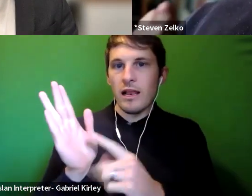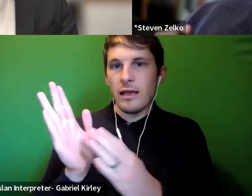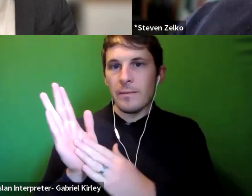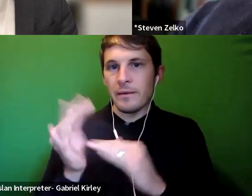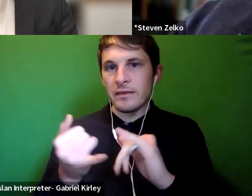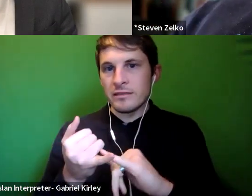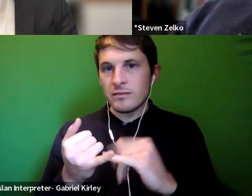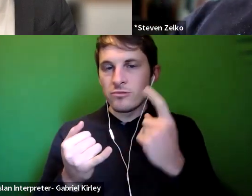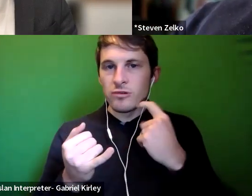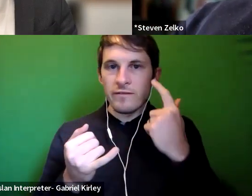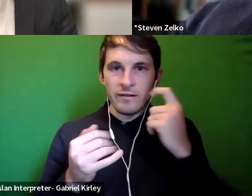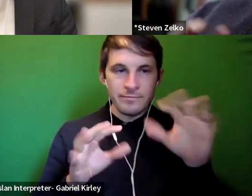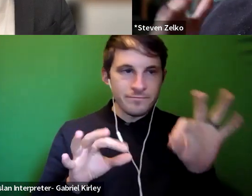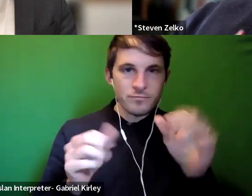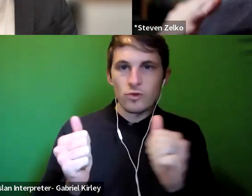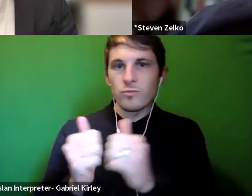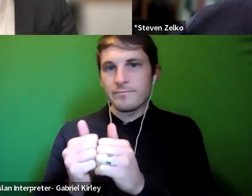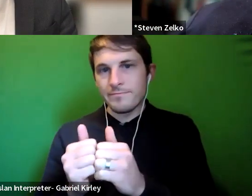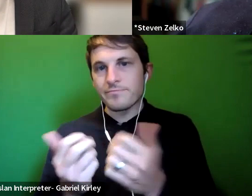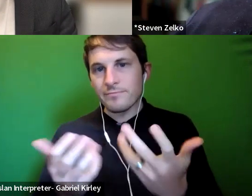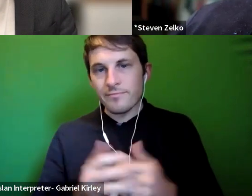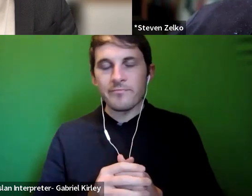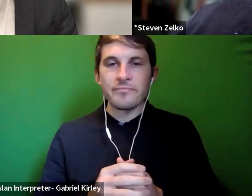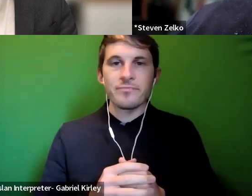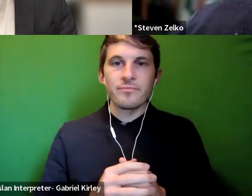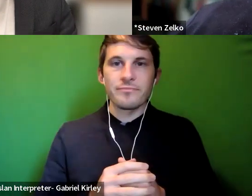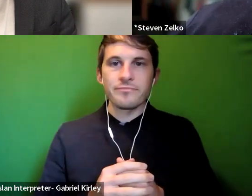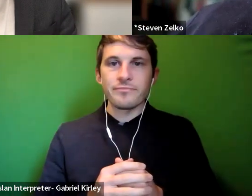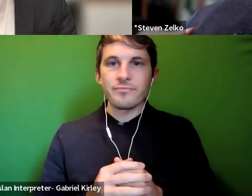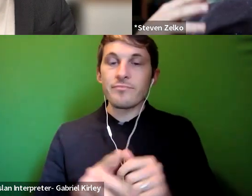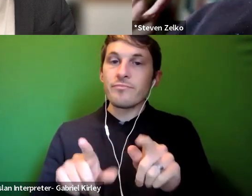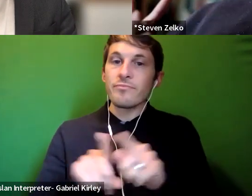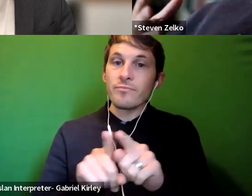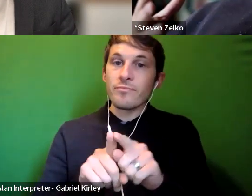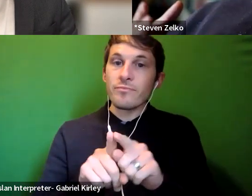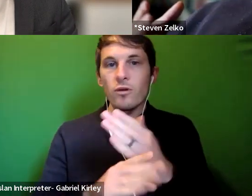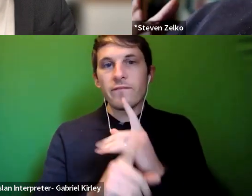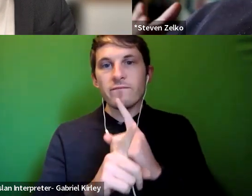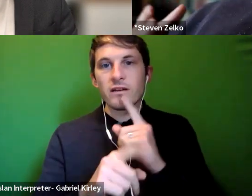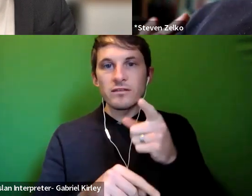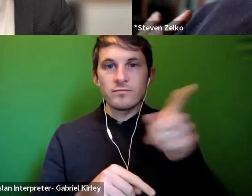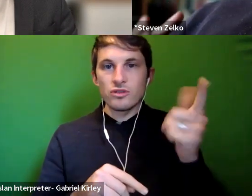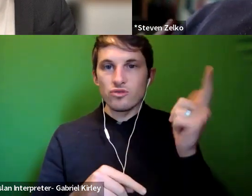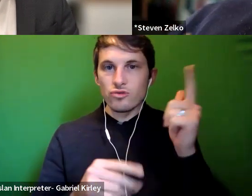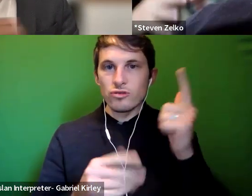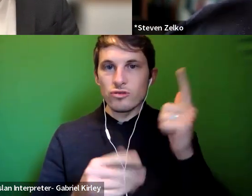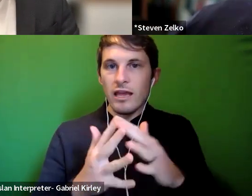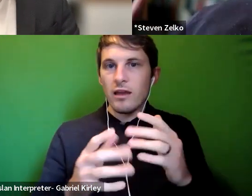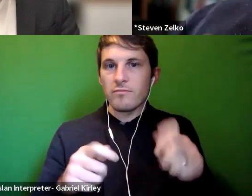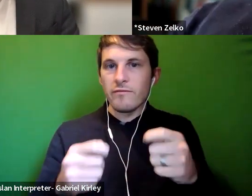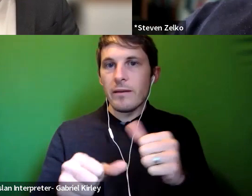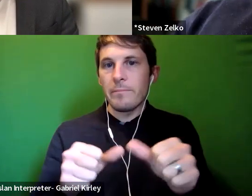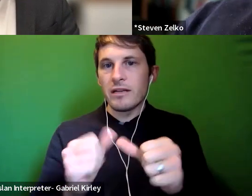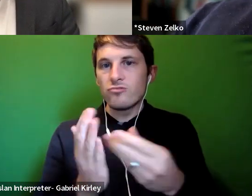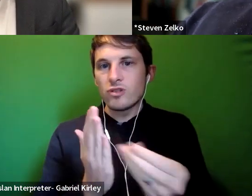and trying to work with that sort of stuff as well. It works through to advising academics on how to create better resources. And then it goes up to